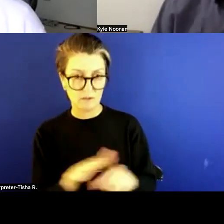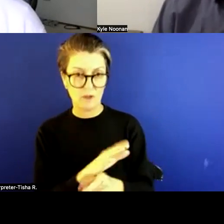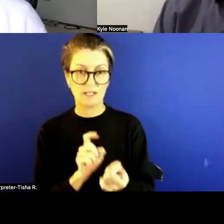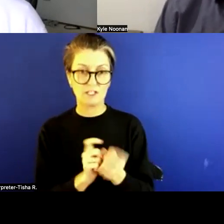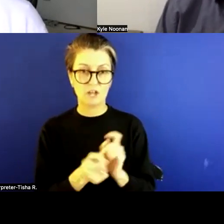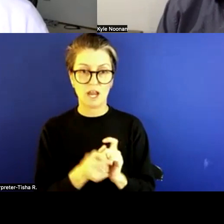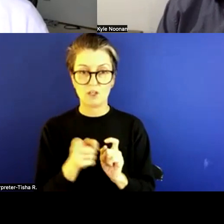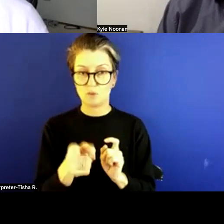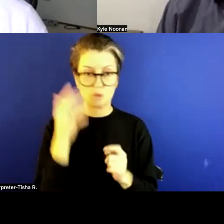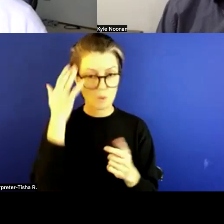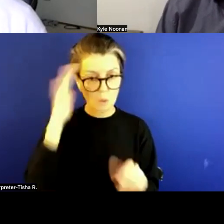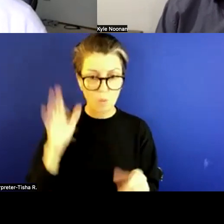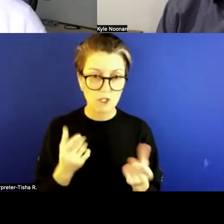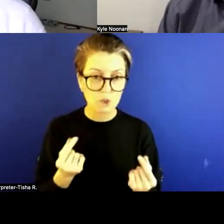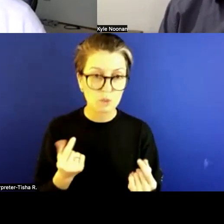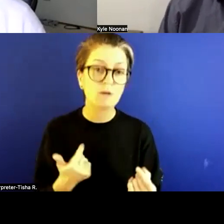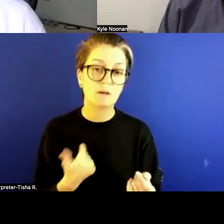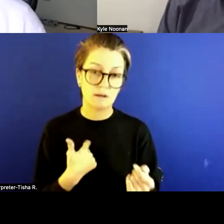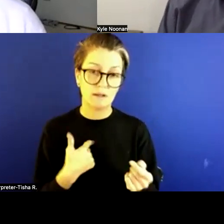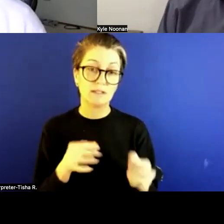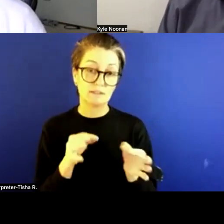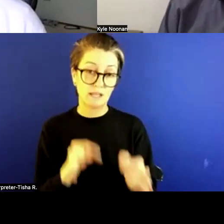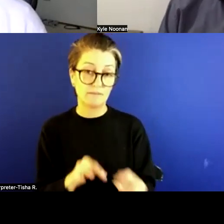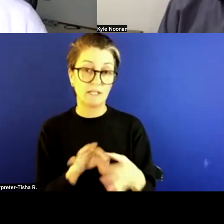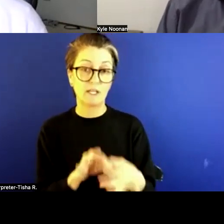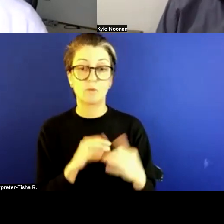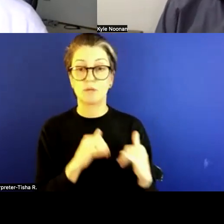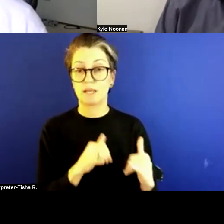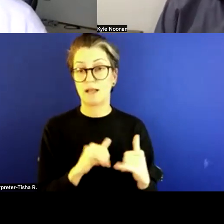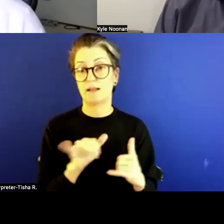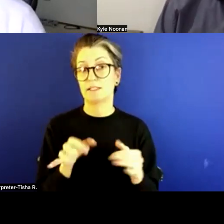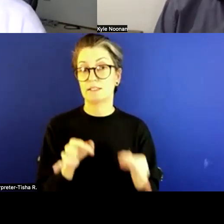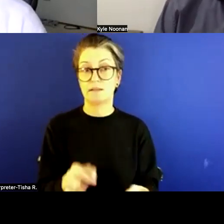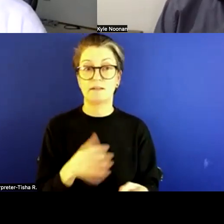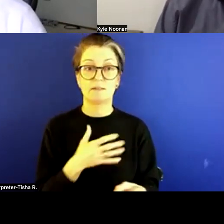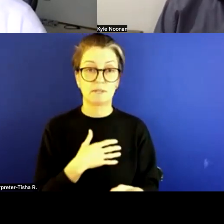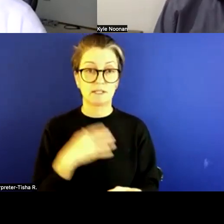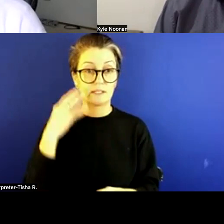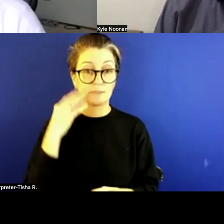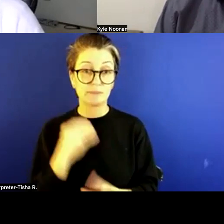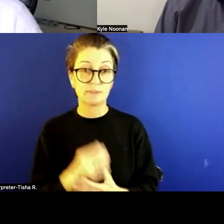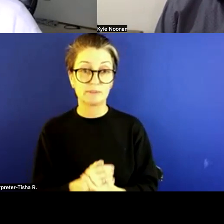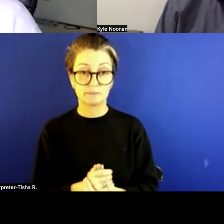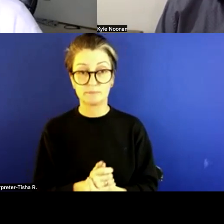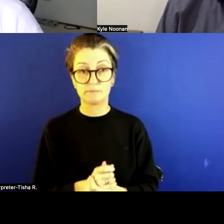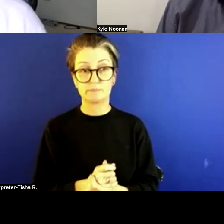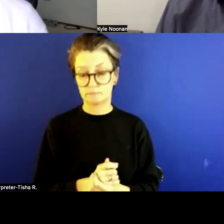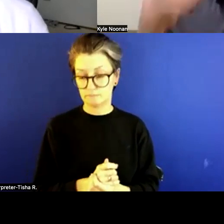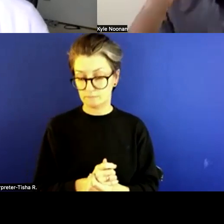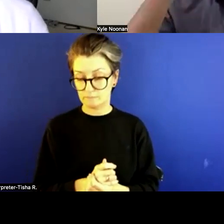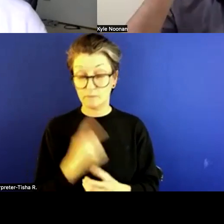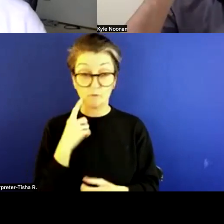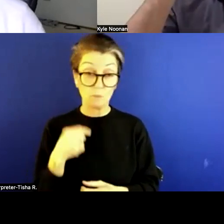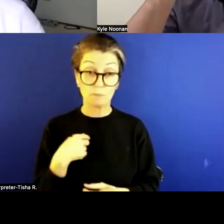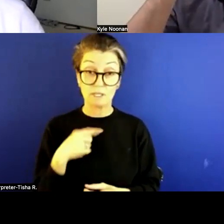do. You have no idea. I definitely relate to that. That was definitely my experience. And for me, all of